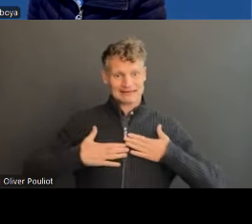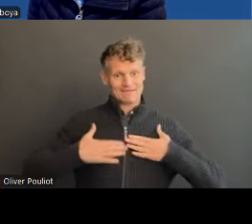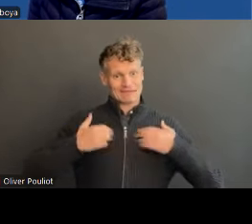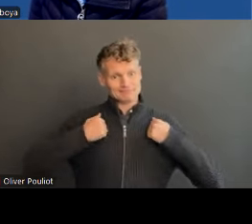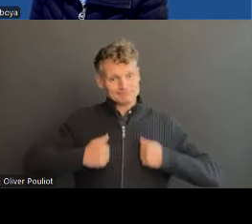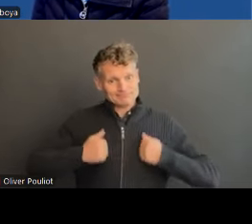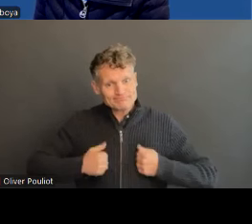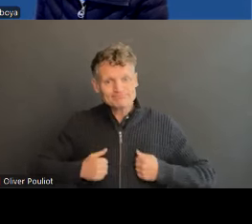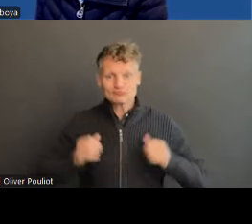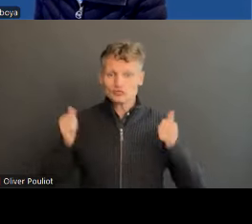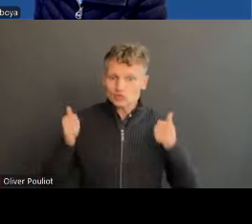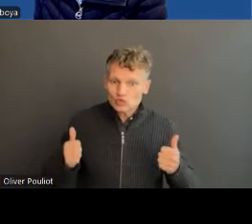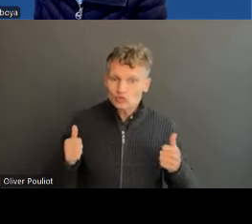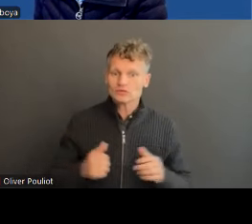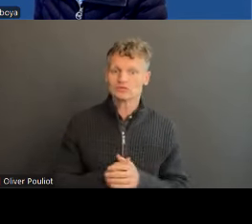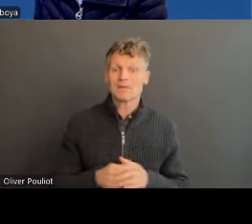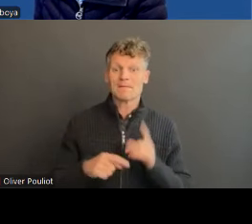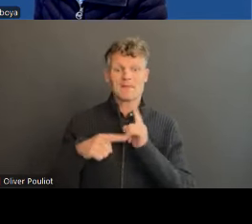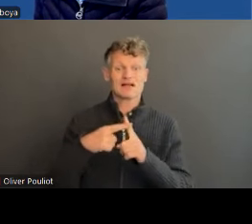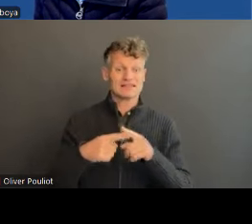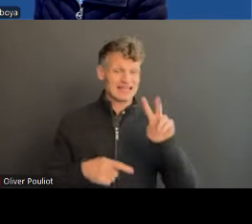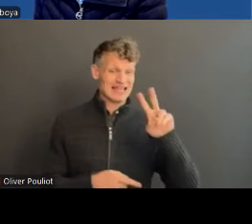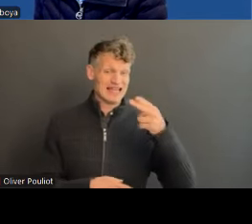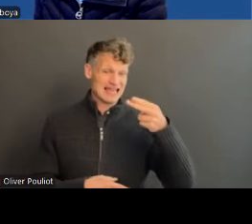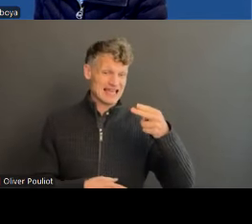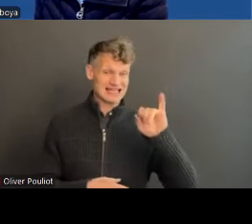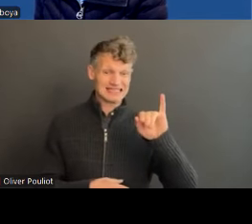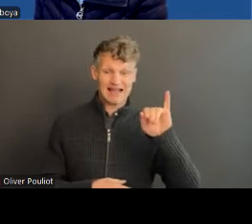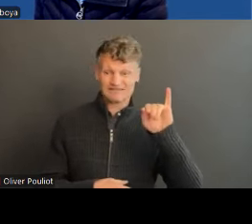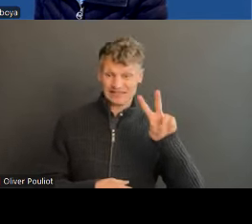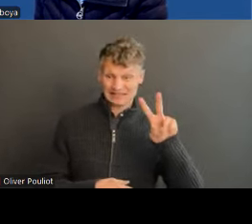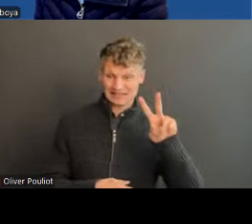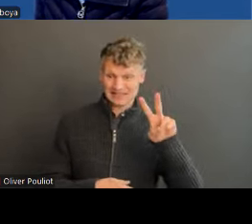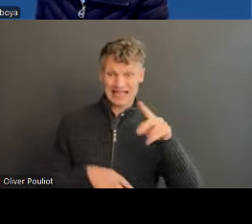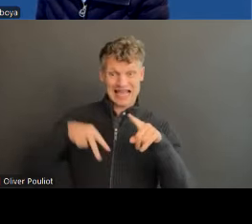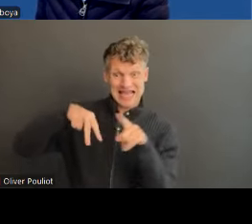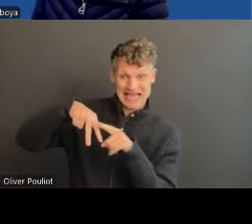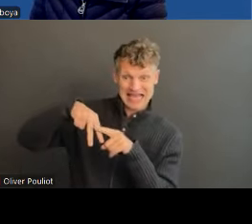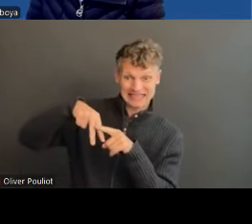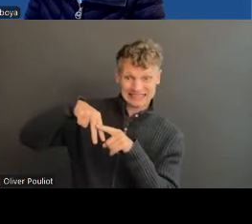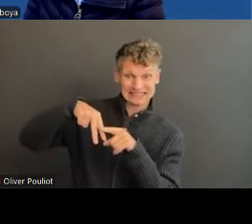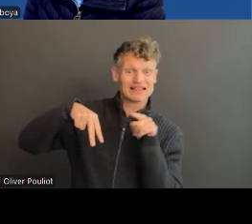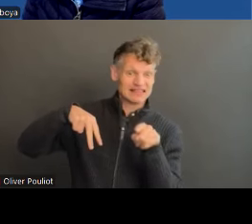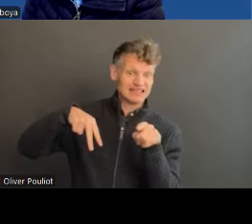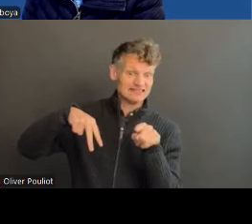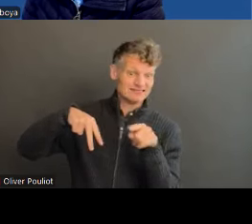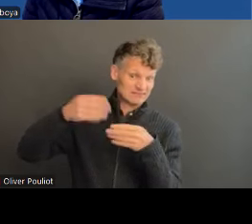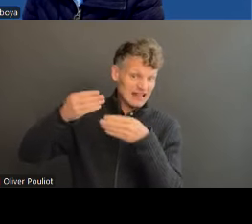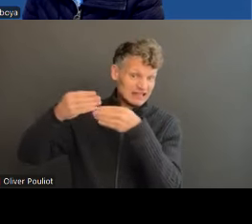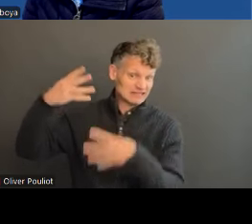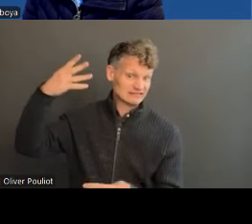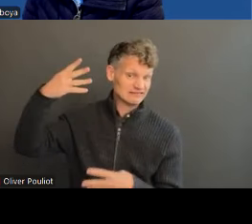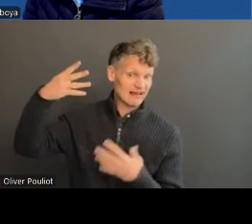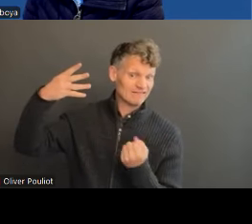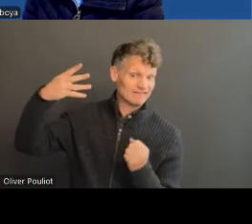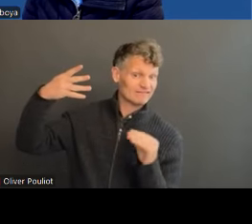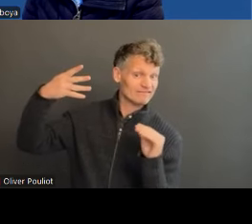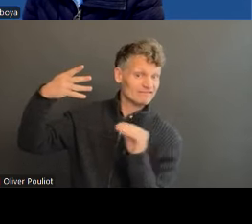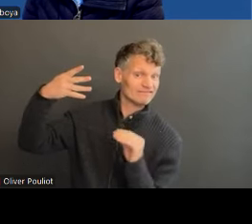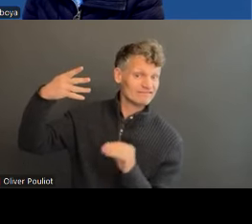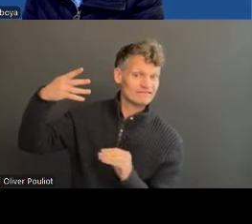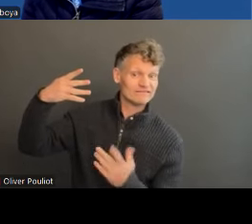public health problem. But we need to include in those interventions actions that are related